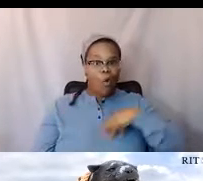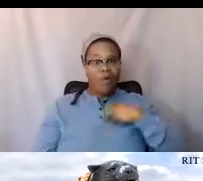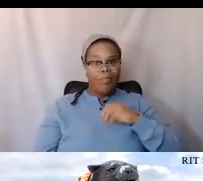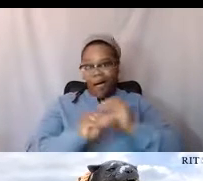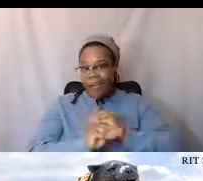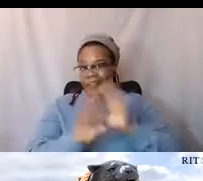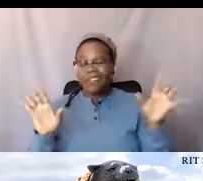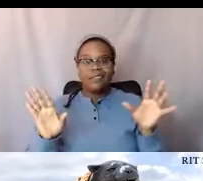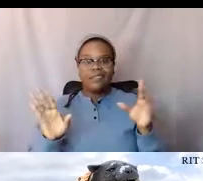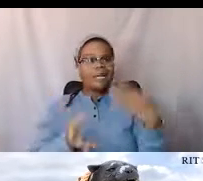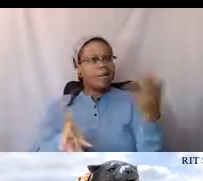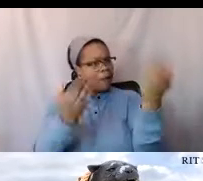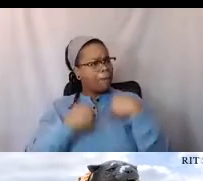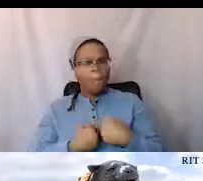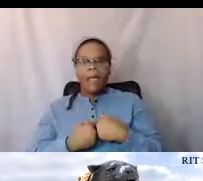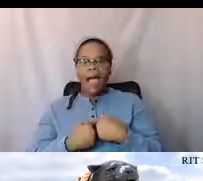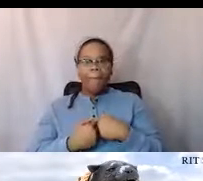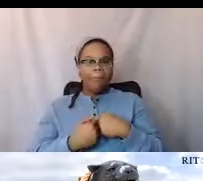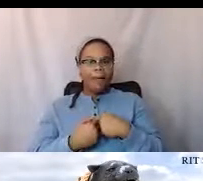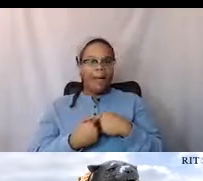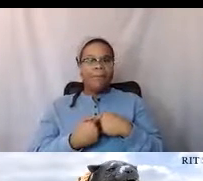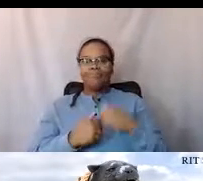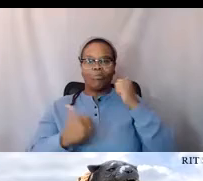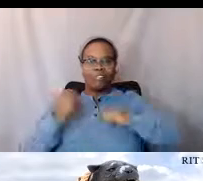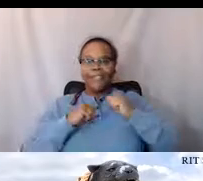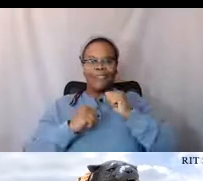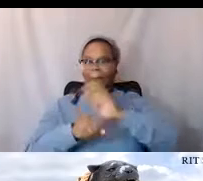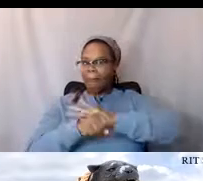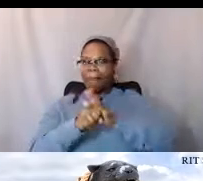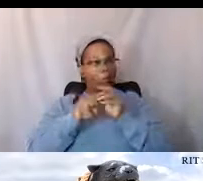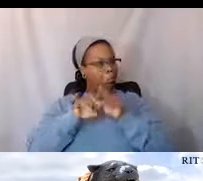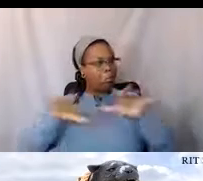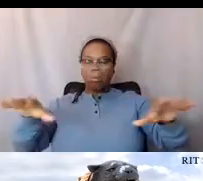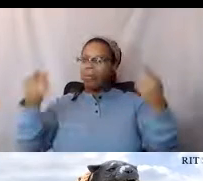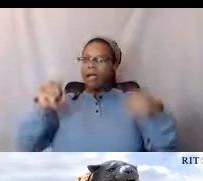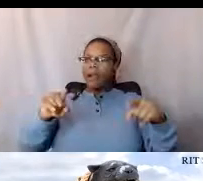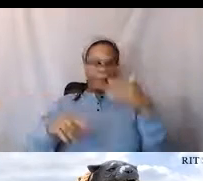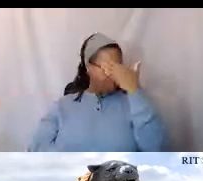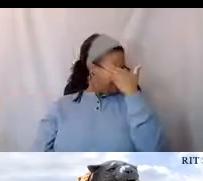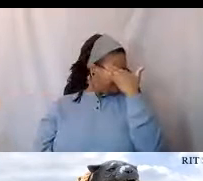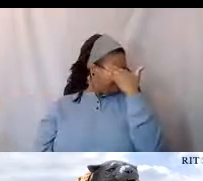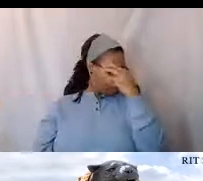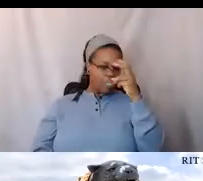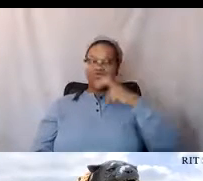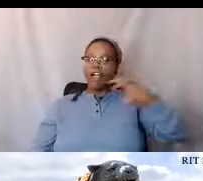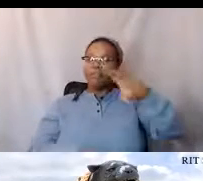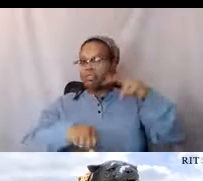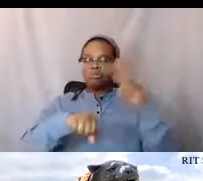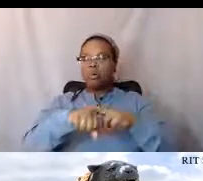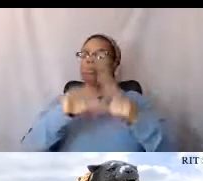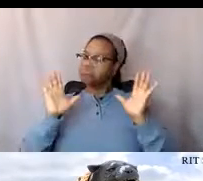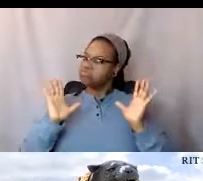just come here. I'm going to pretend that pandemic is not happening, and that travel is normal. And I hope that it will